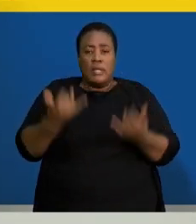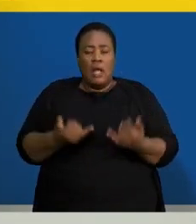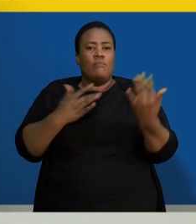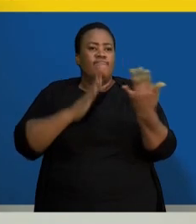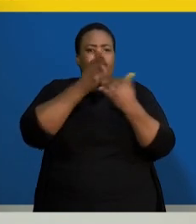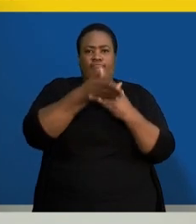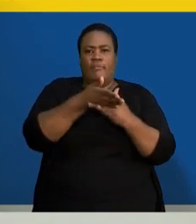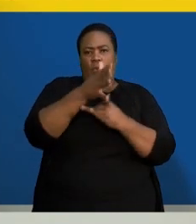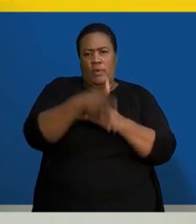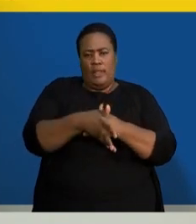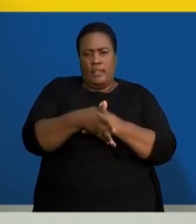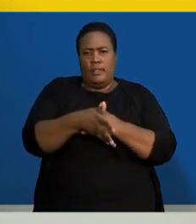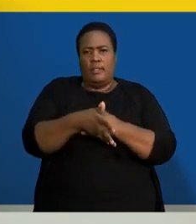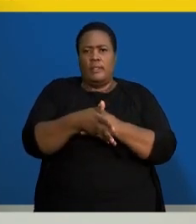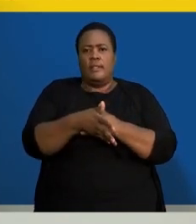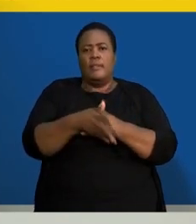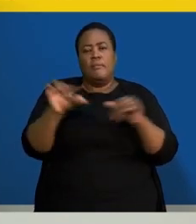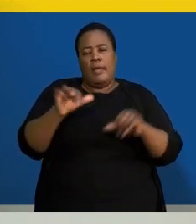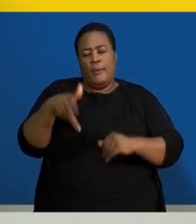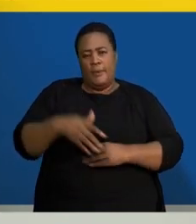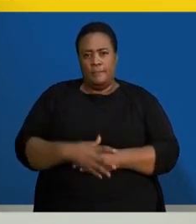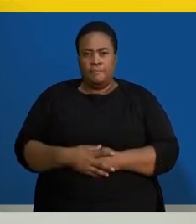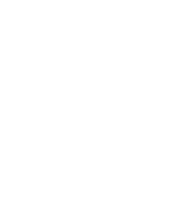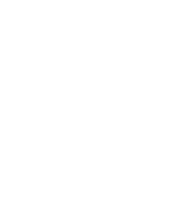short break, but don't go anywhere. We'll be right back.